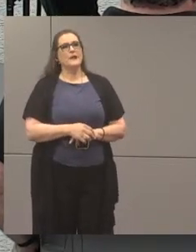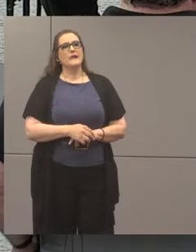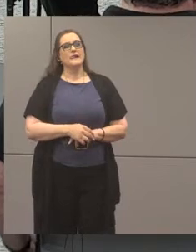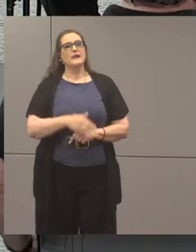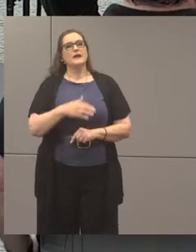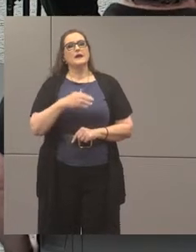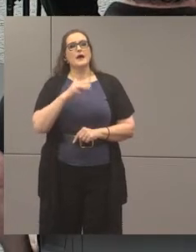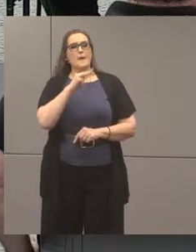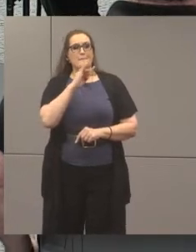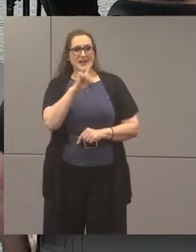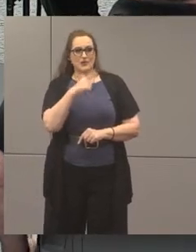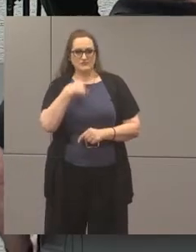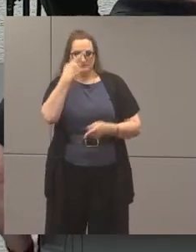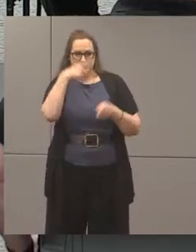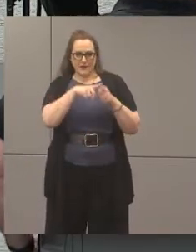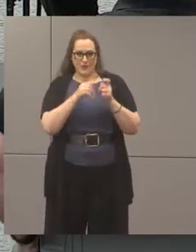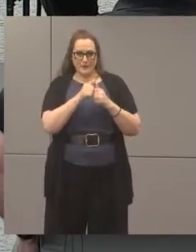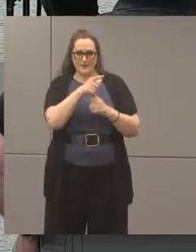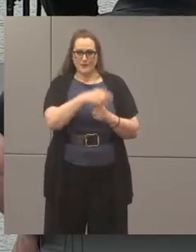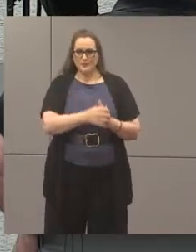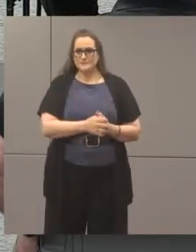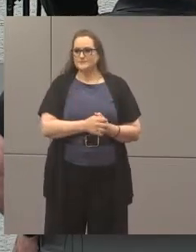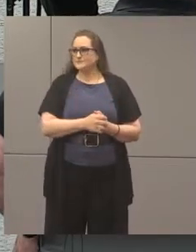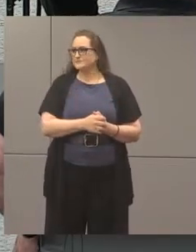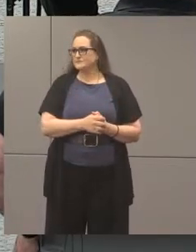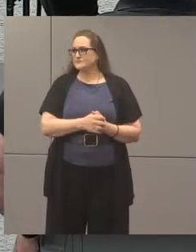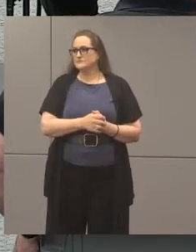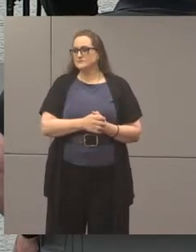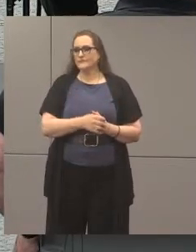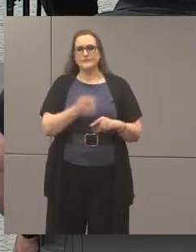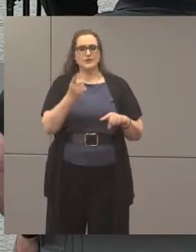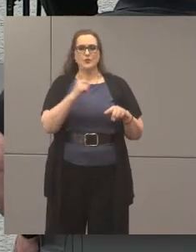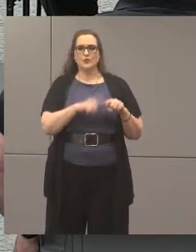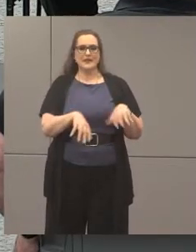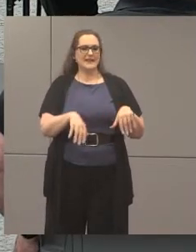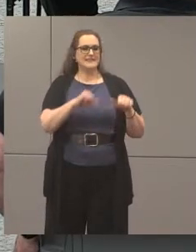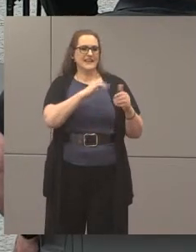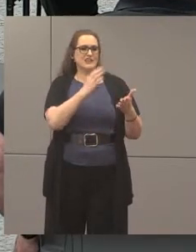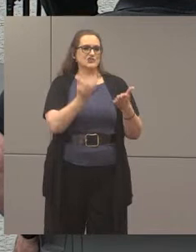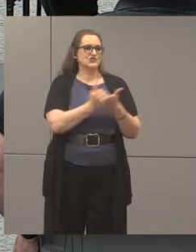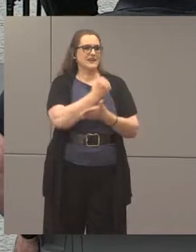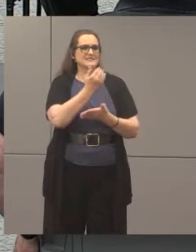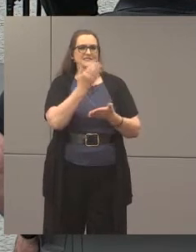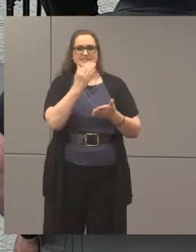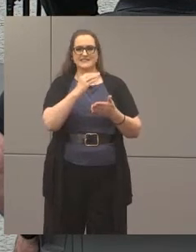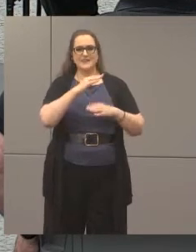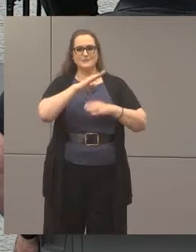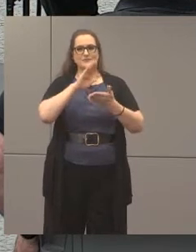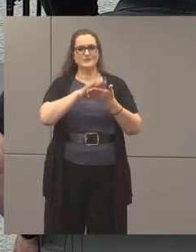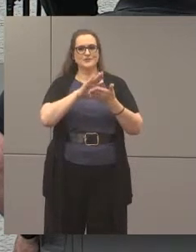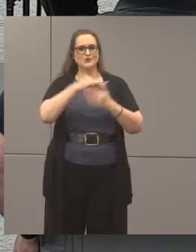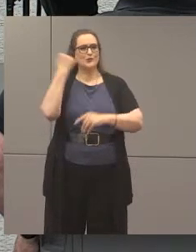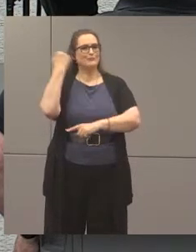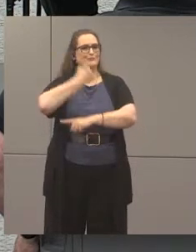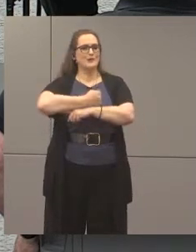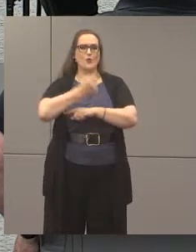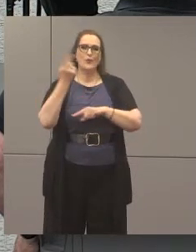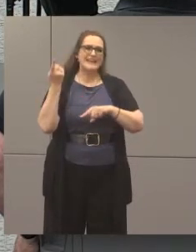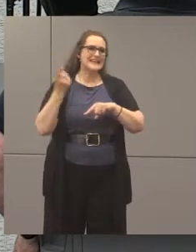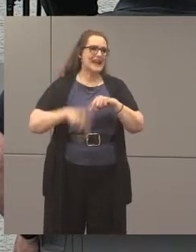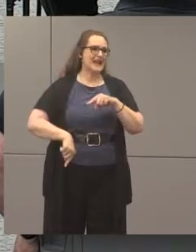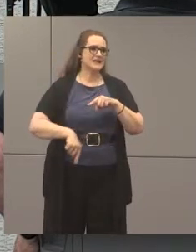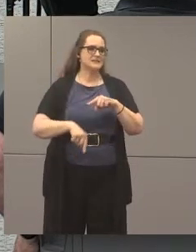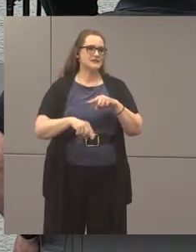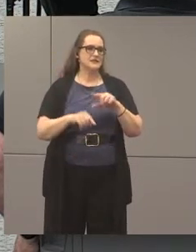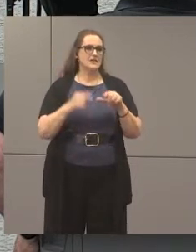Michael, I agree with you on this. We can't take a chance to shut the school down. But I would feel